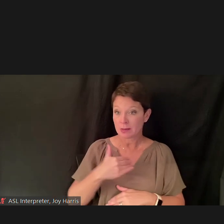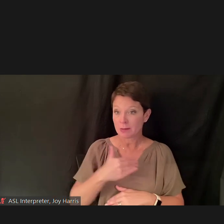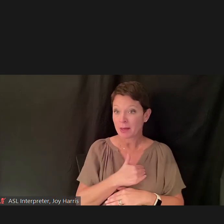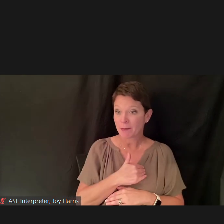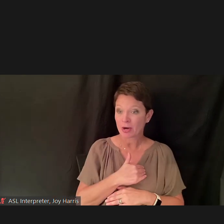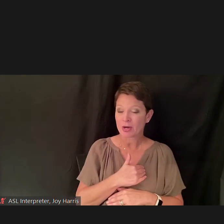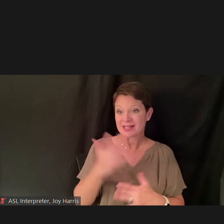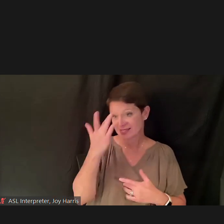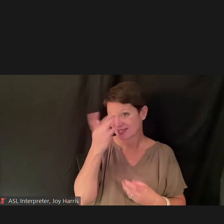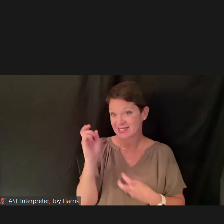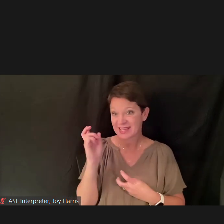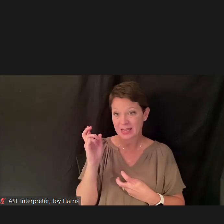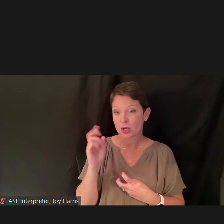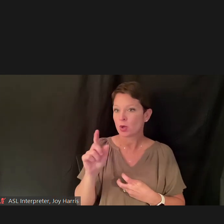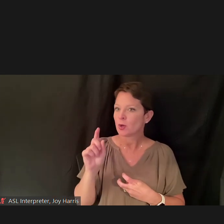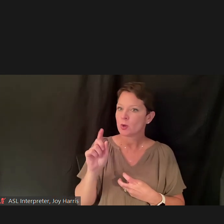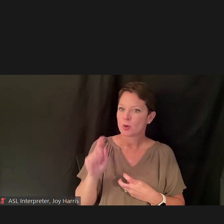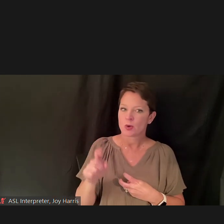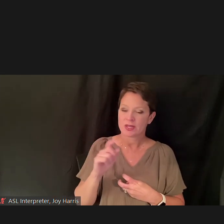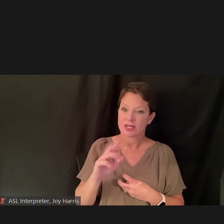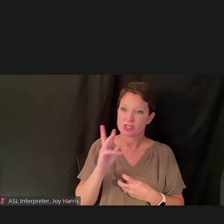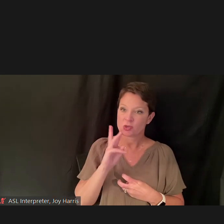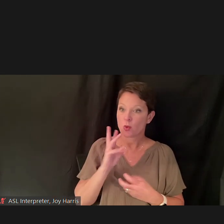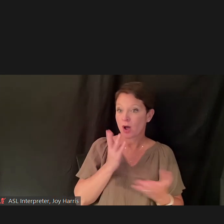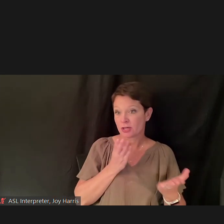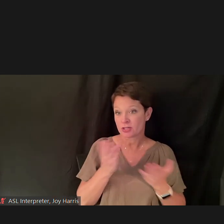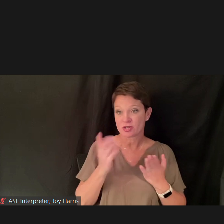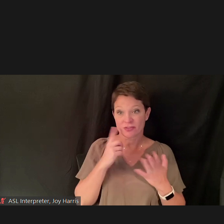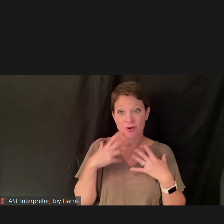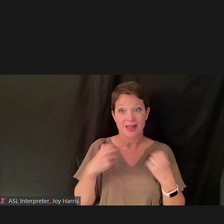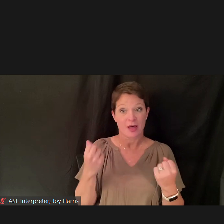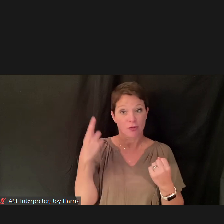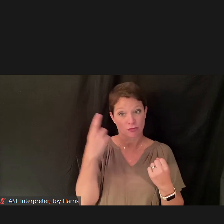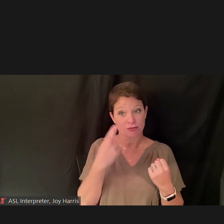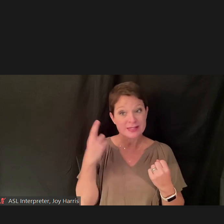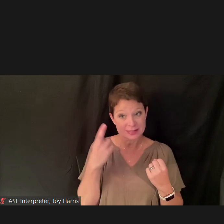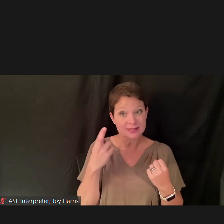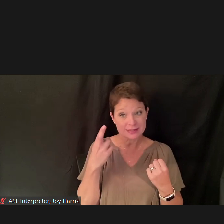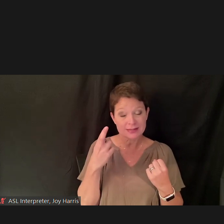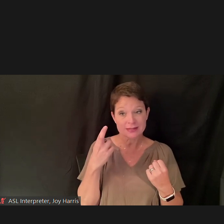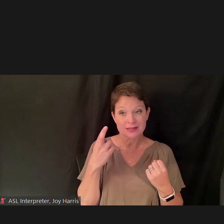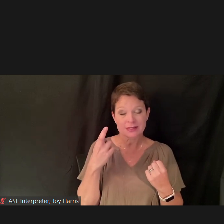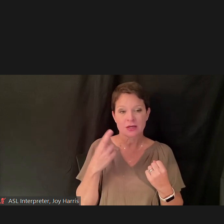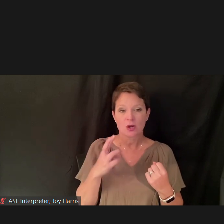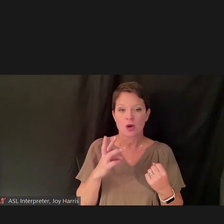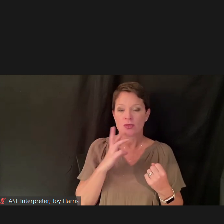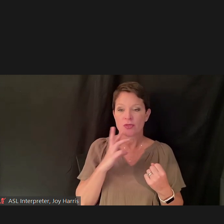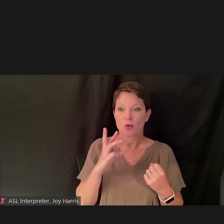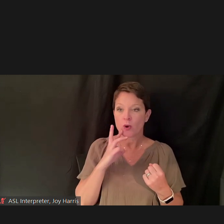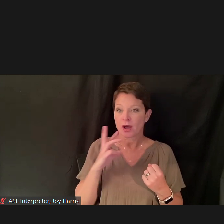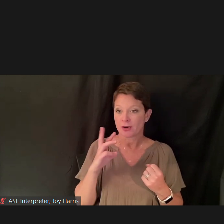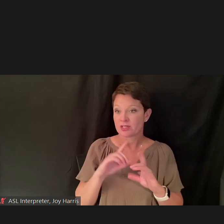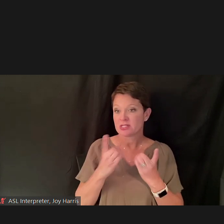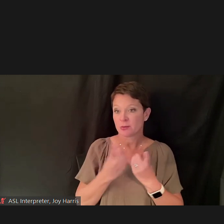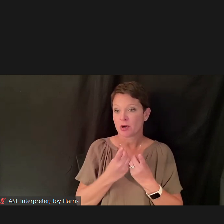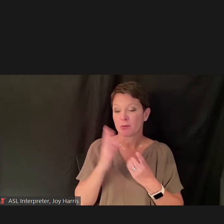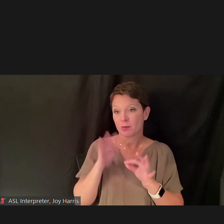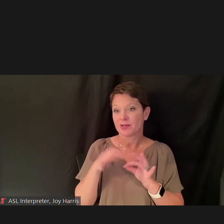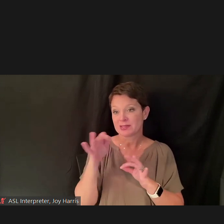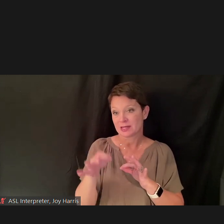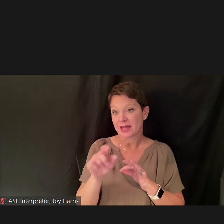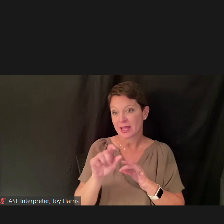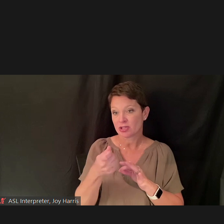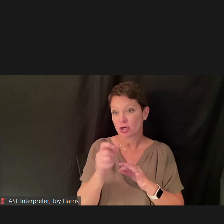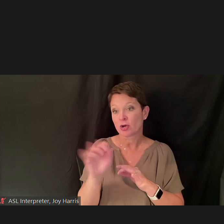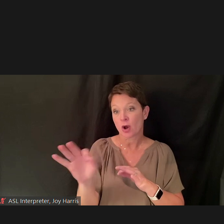is sick or in need of water services for retrasos. health reasons, Tu the cliente Water Revenue necesita Bureau ayuda. will delay